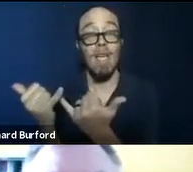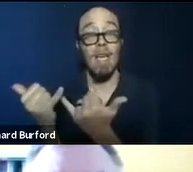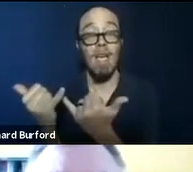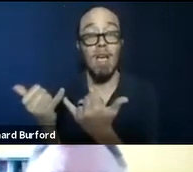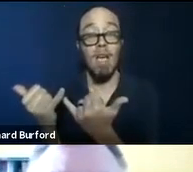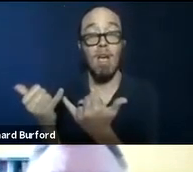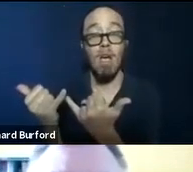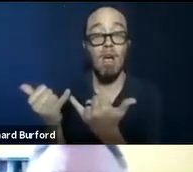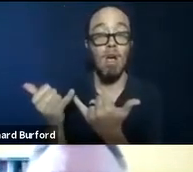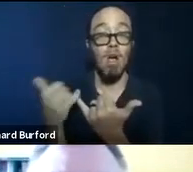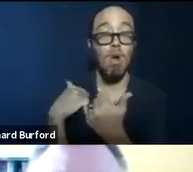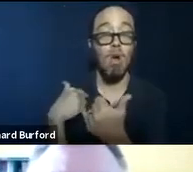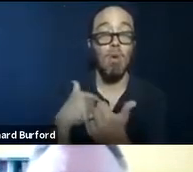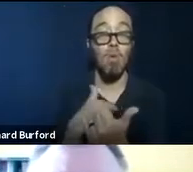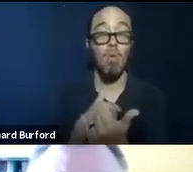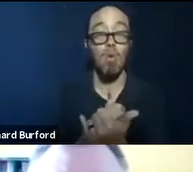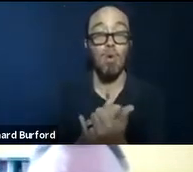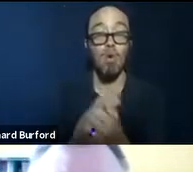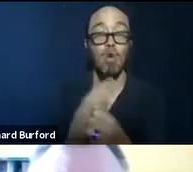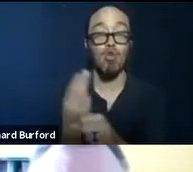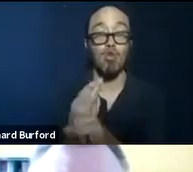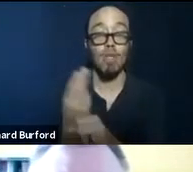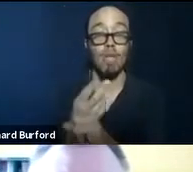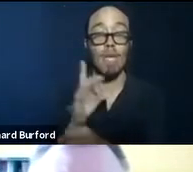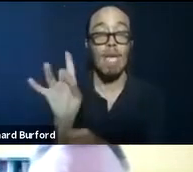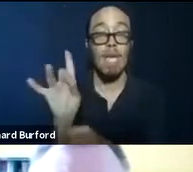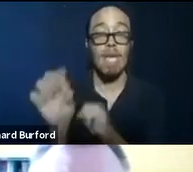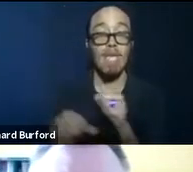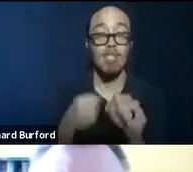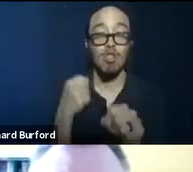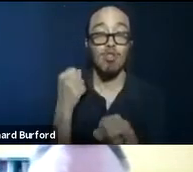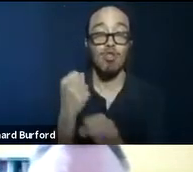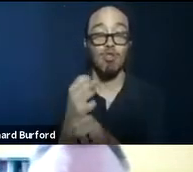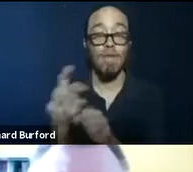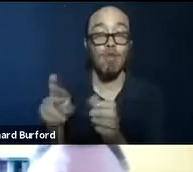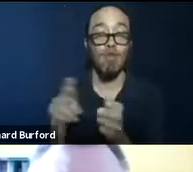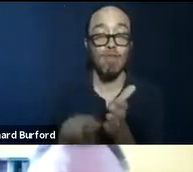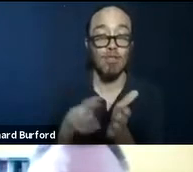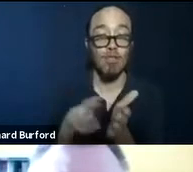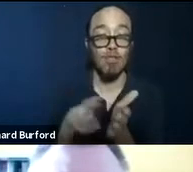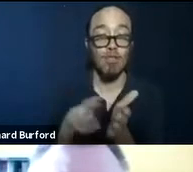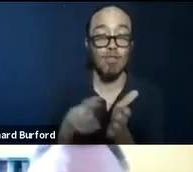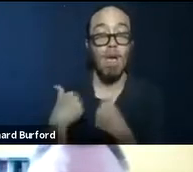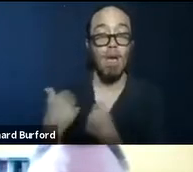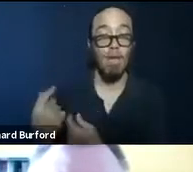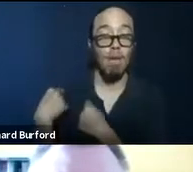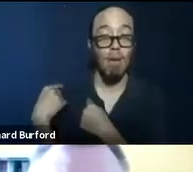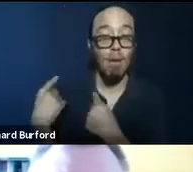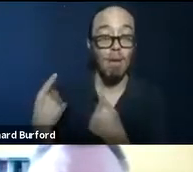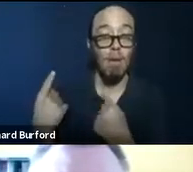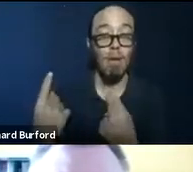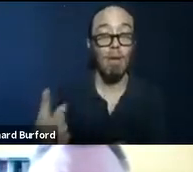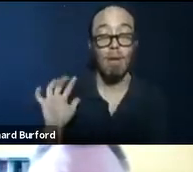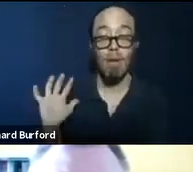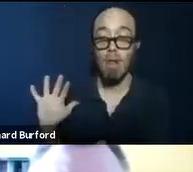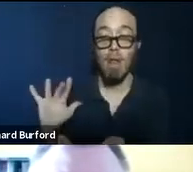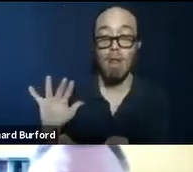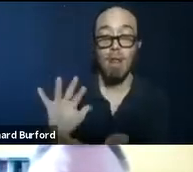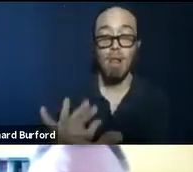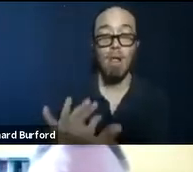digitalizing all 8 years of research that we have already, with